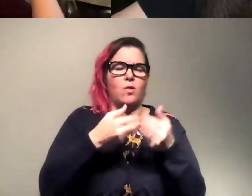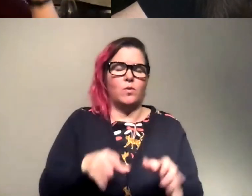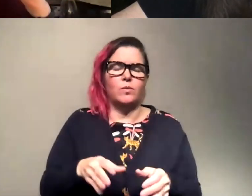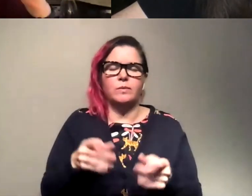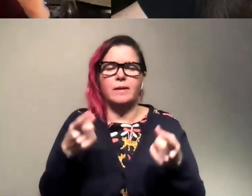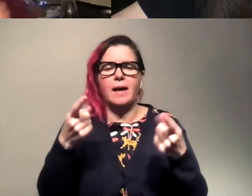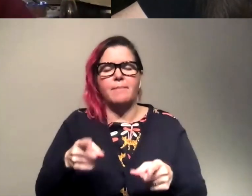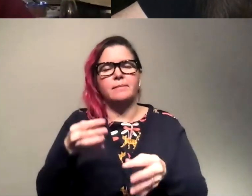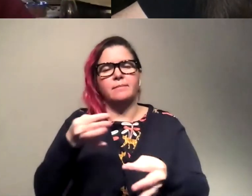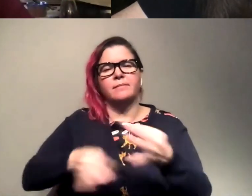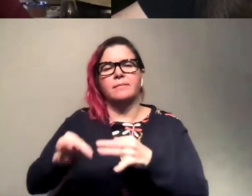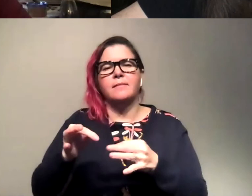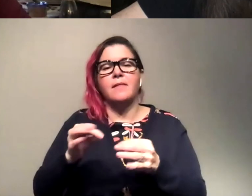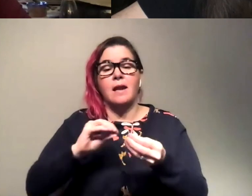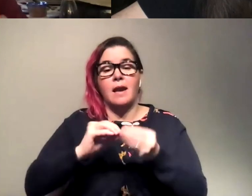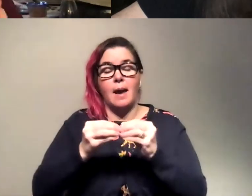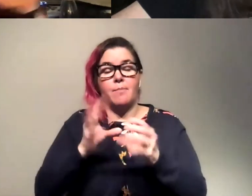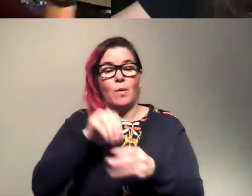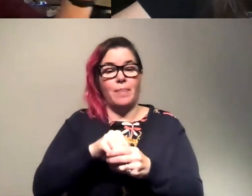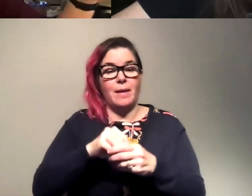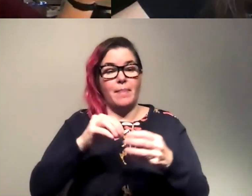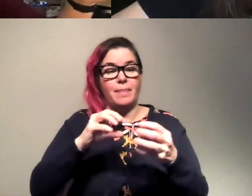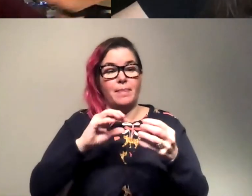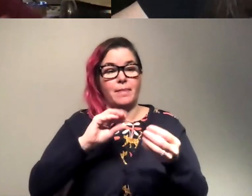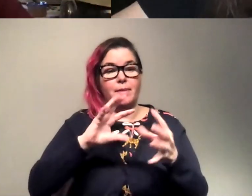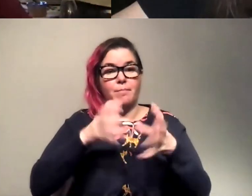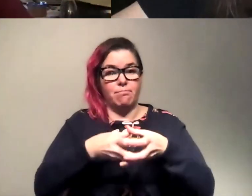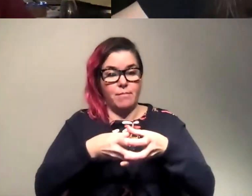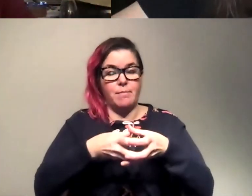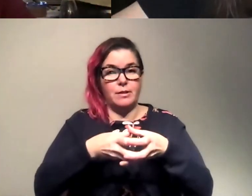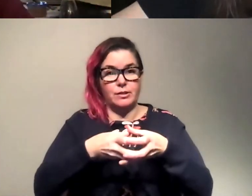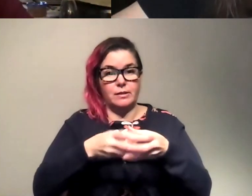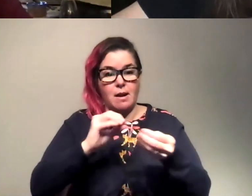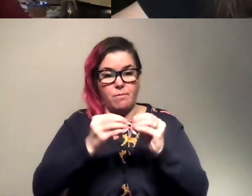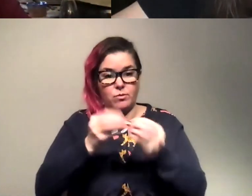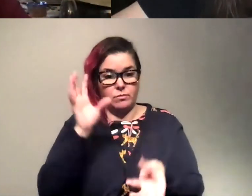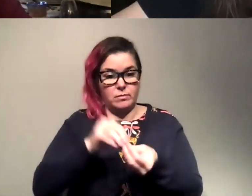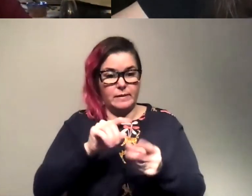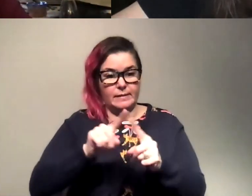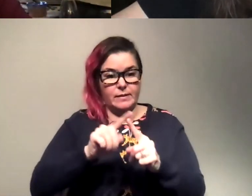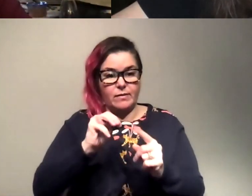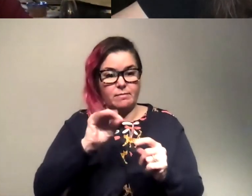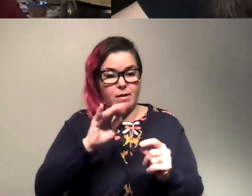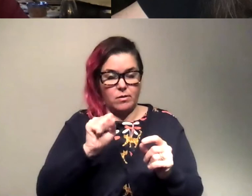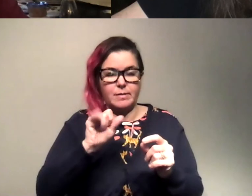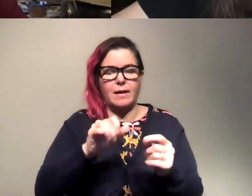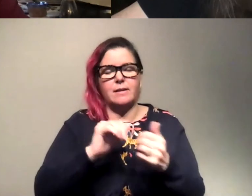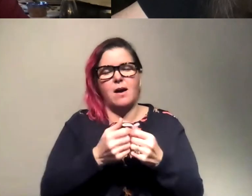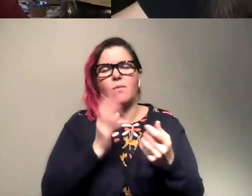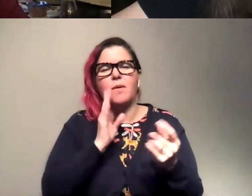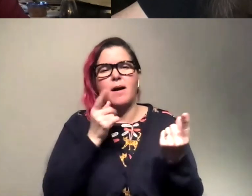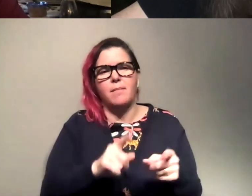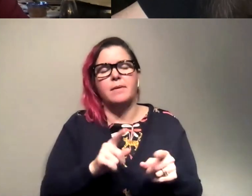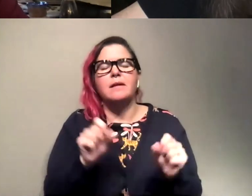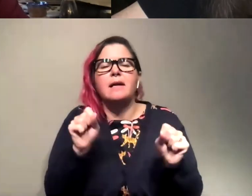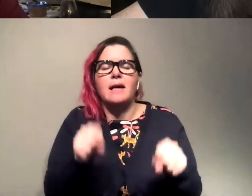it's their abundance within the population. So you have to think about the population of different microbes. And so that's how that happens. But it can in the